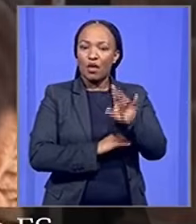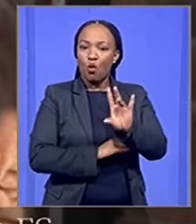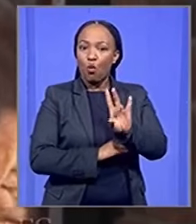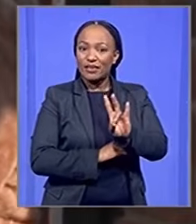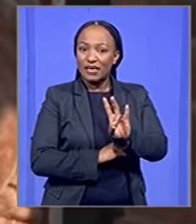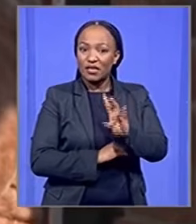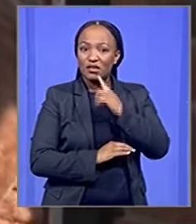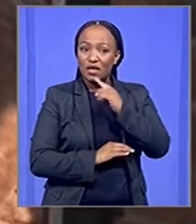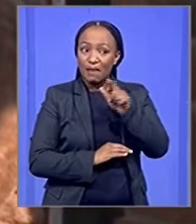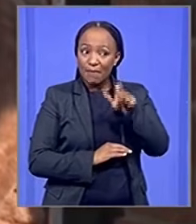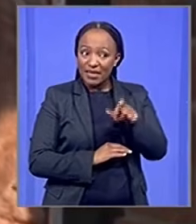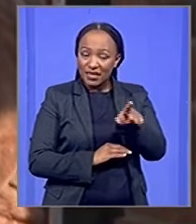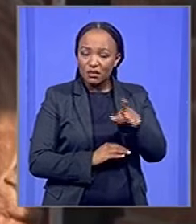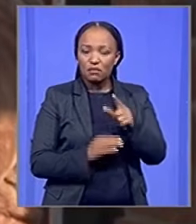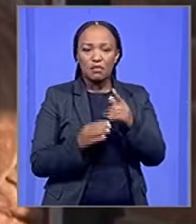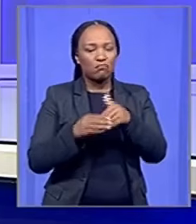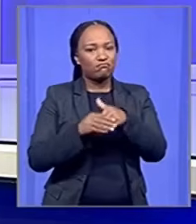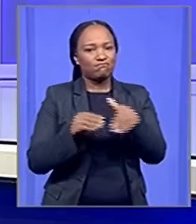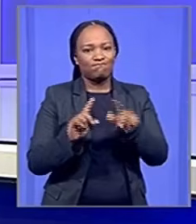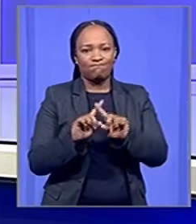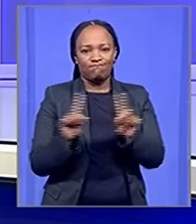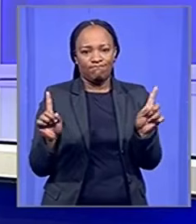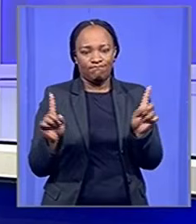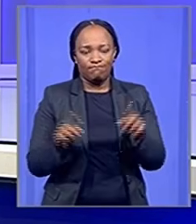seke a fuwa baili.